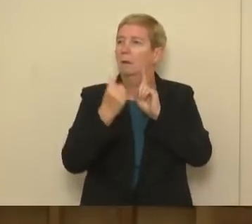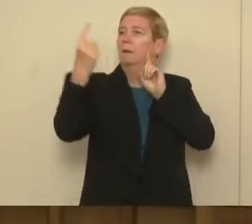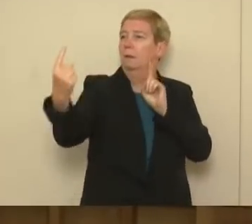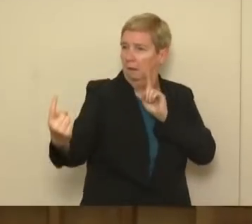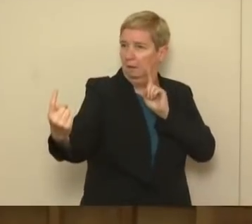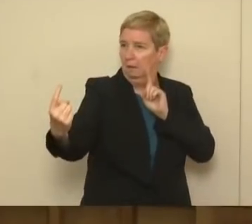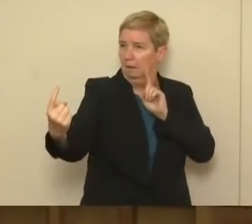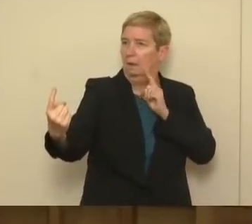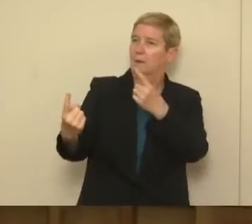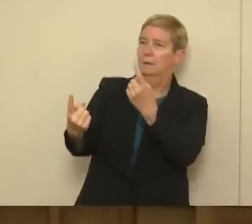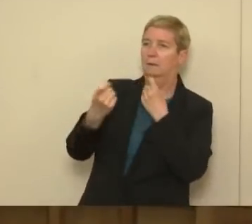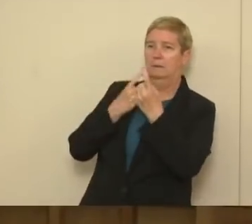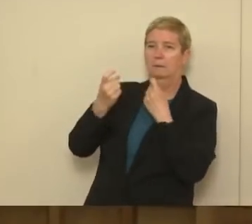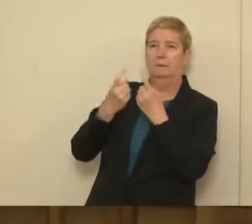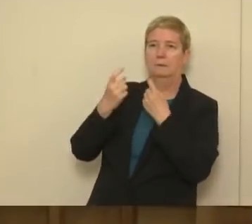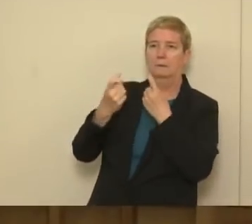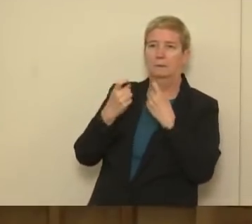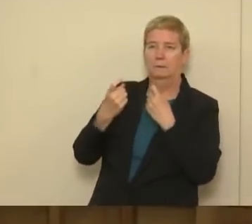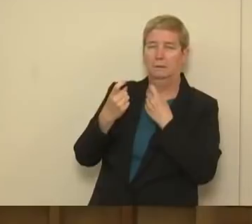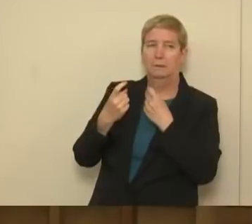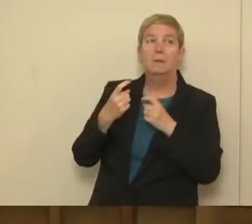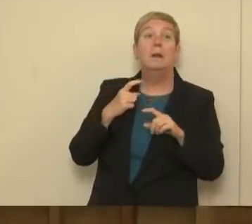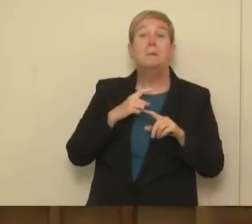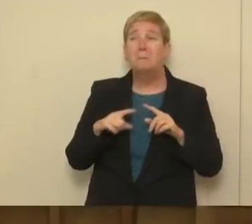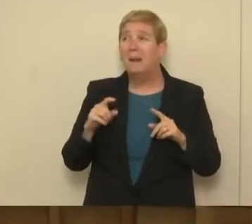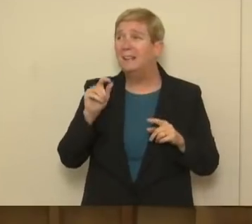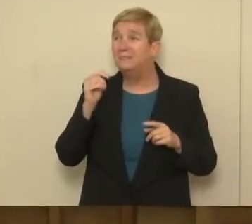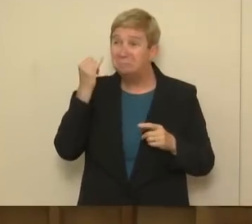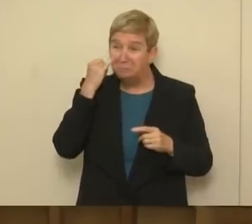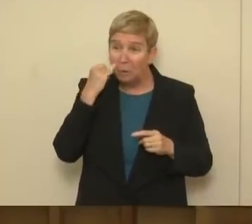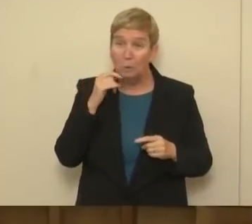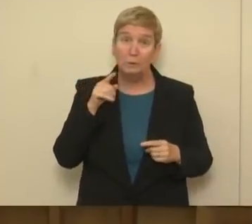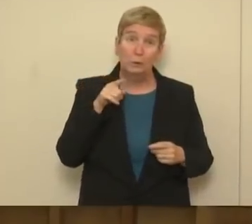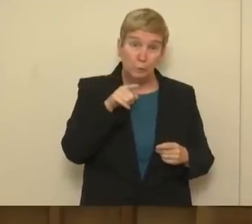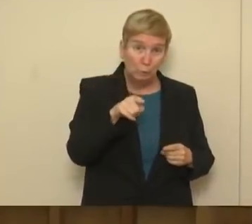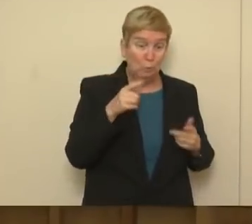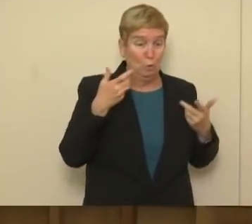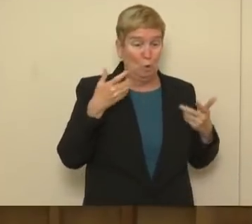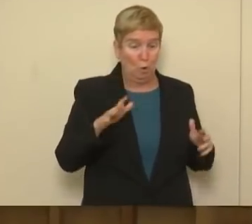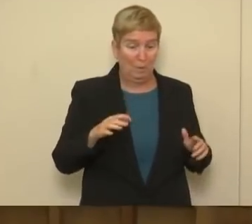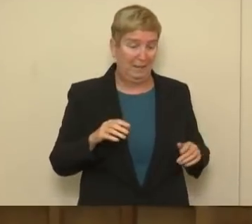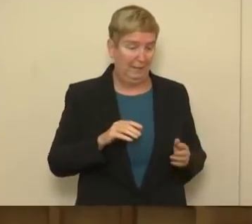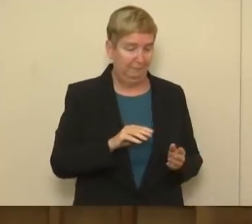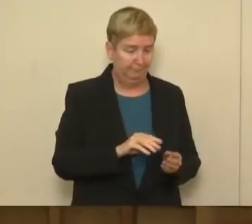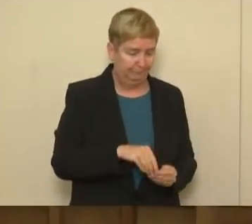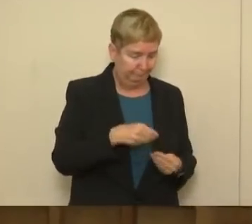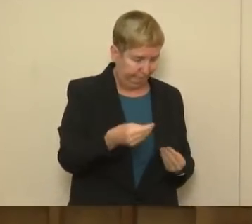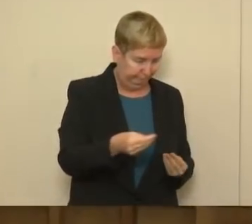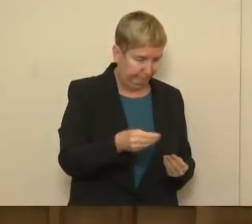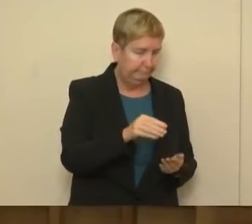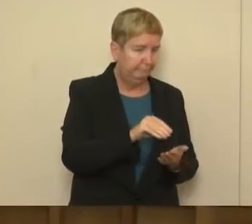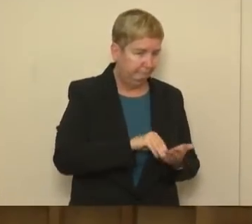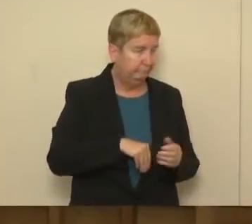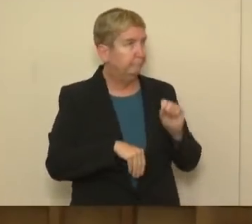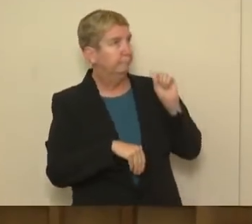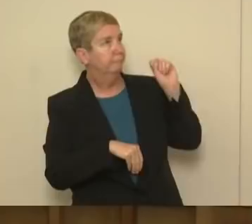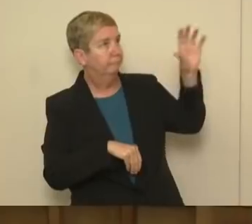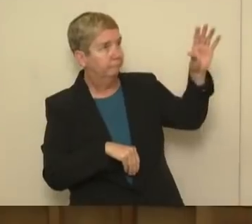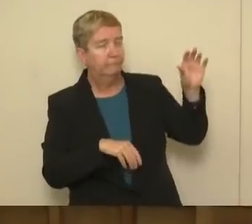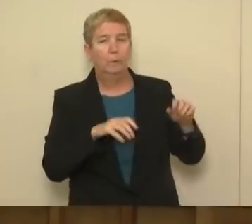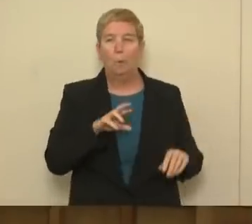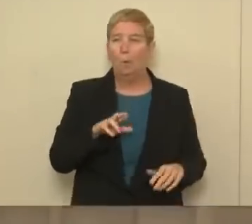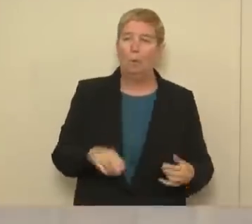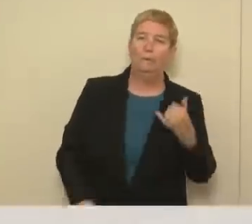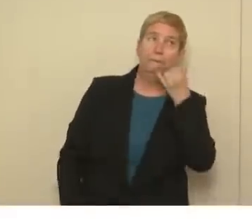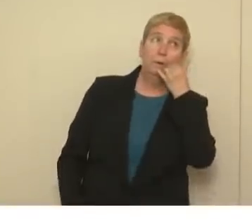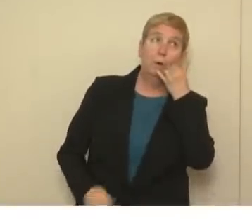questions. But if you complete your census by phone, by online,